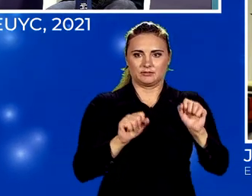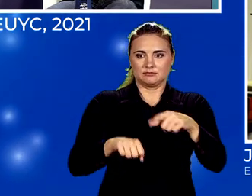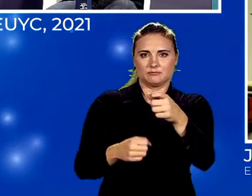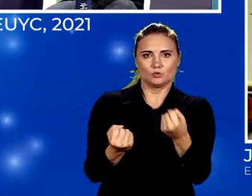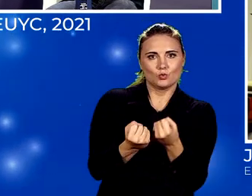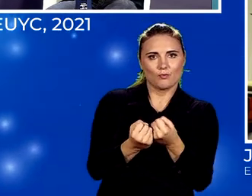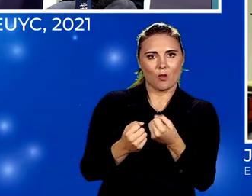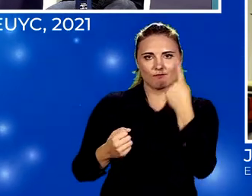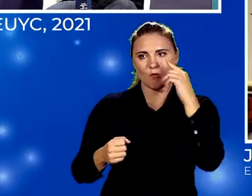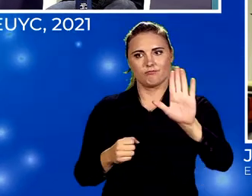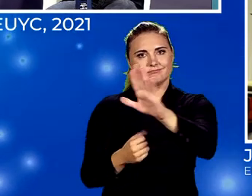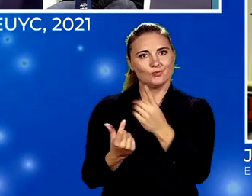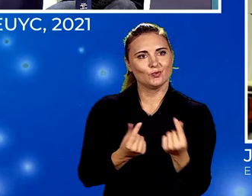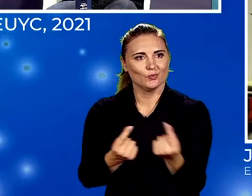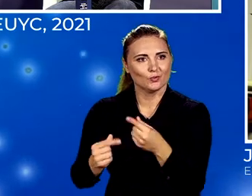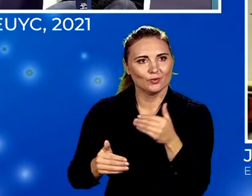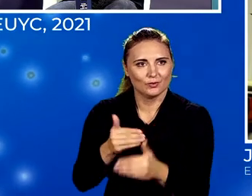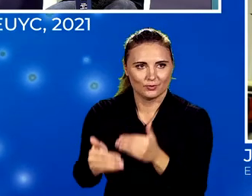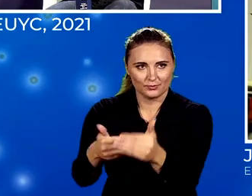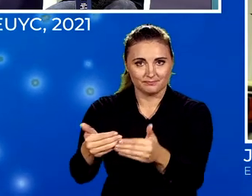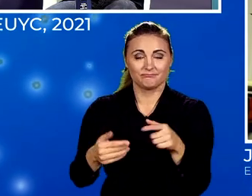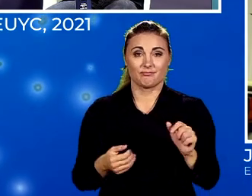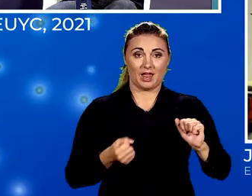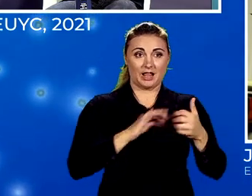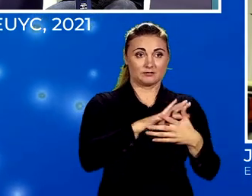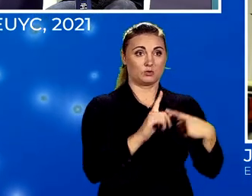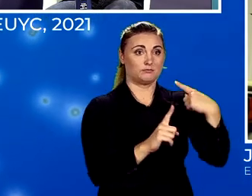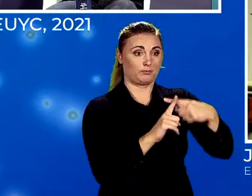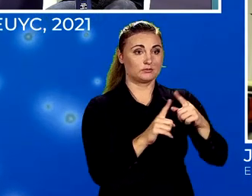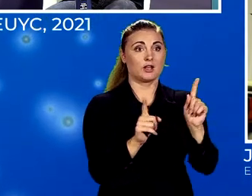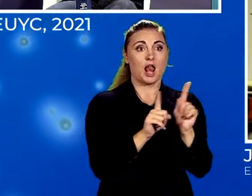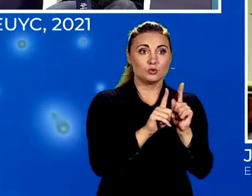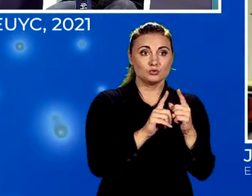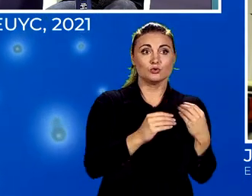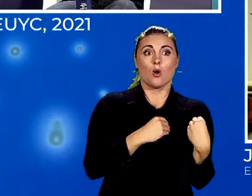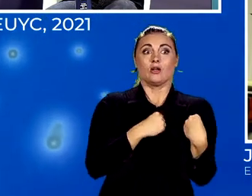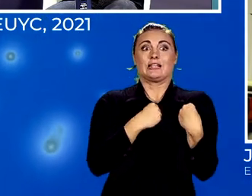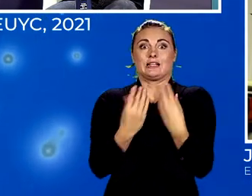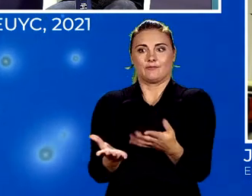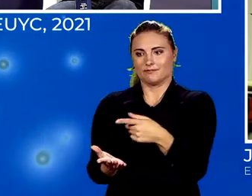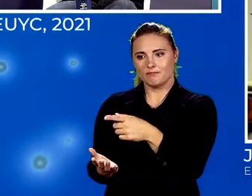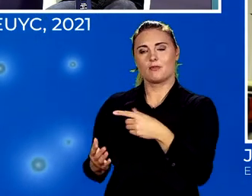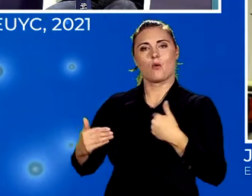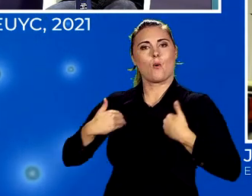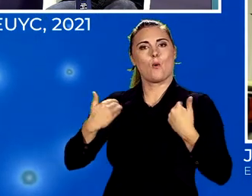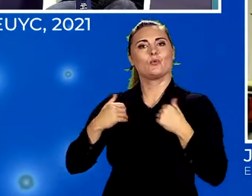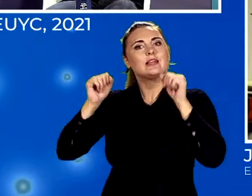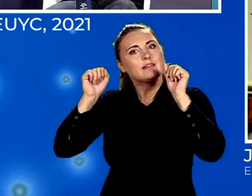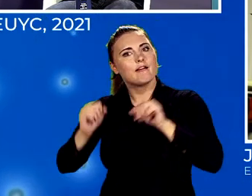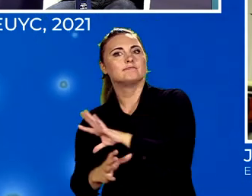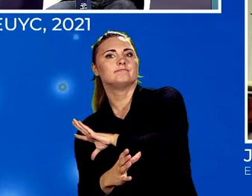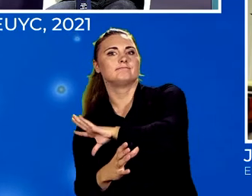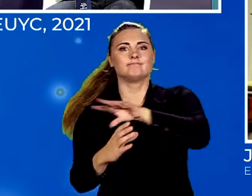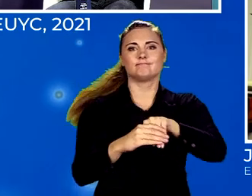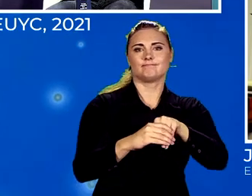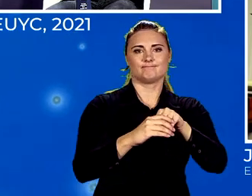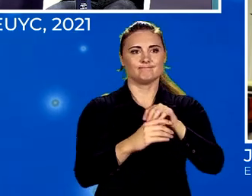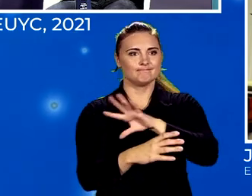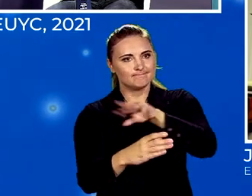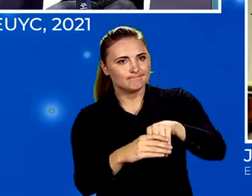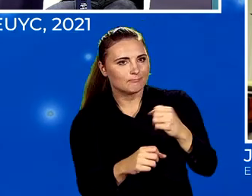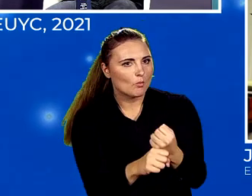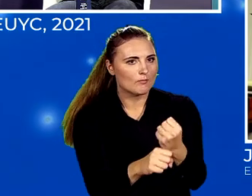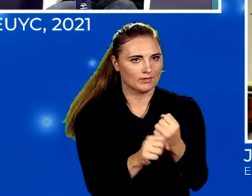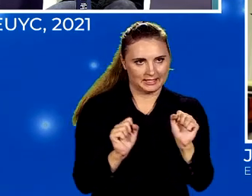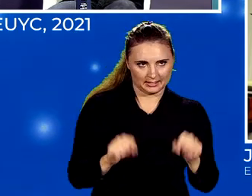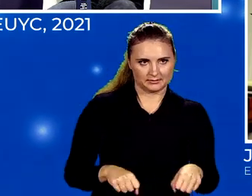Erasmus is also youth participation activities that are going directly to the needs of young people on local,